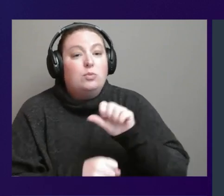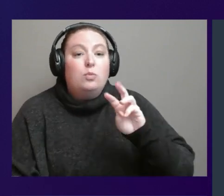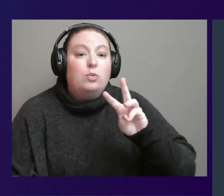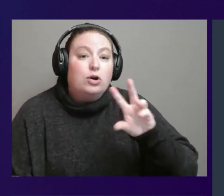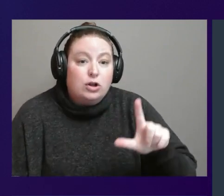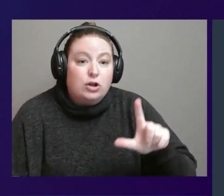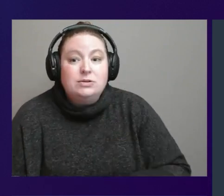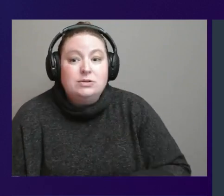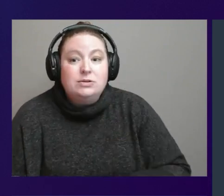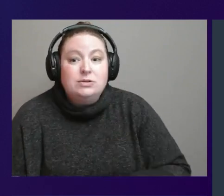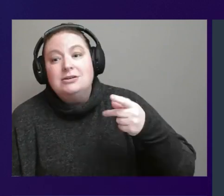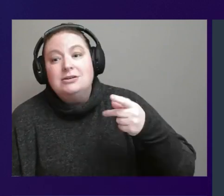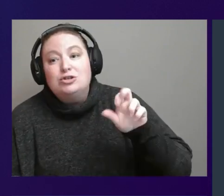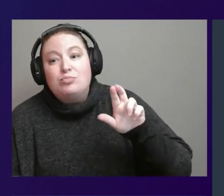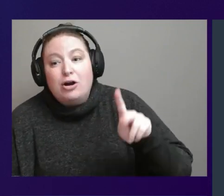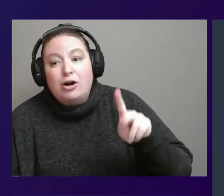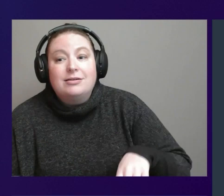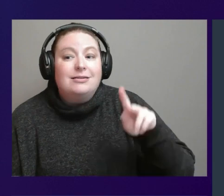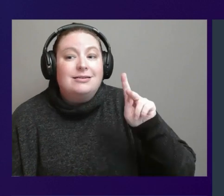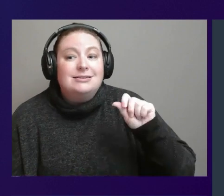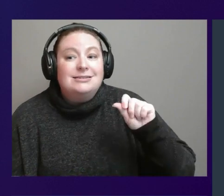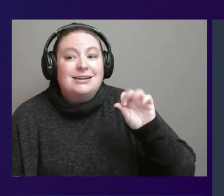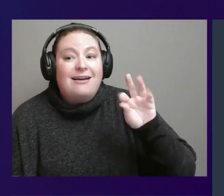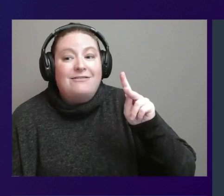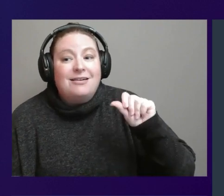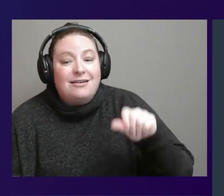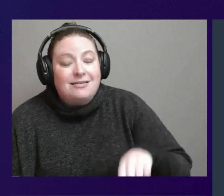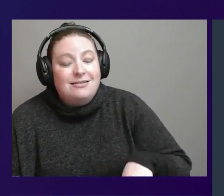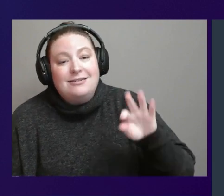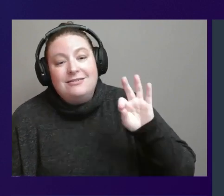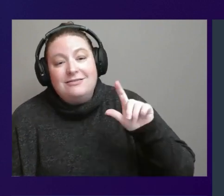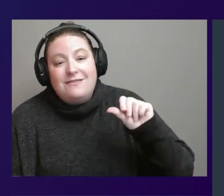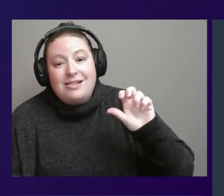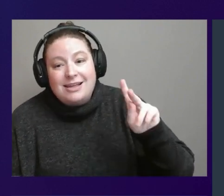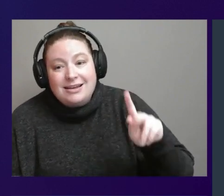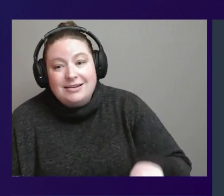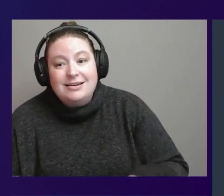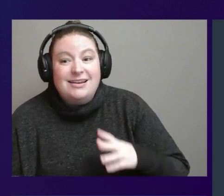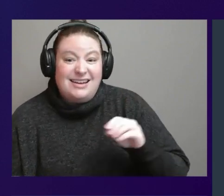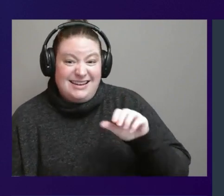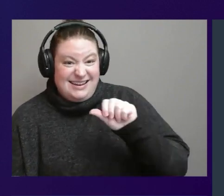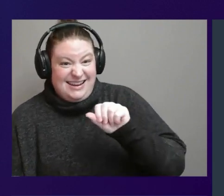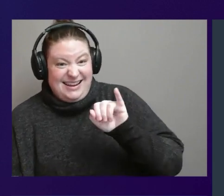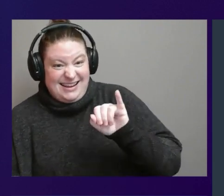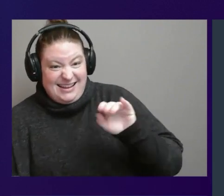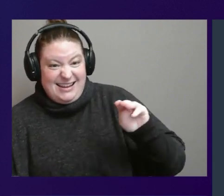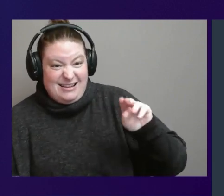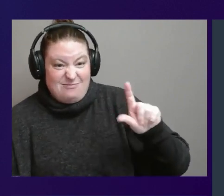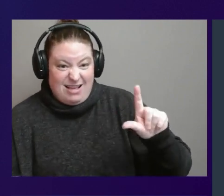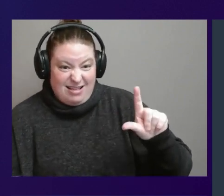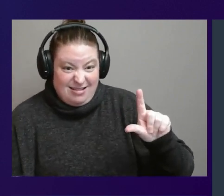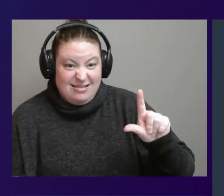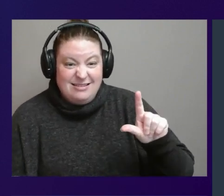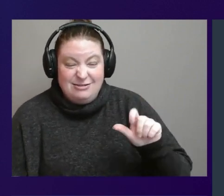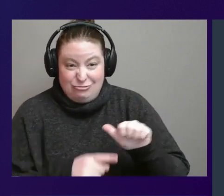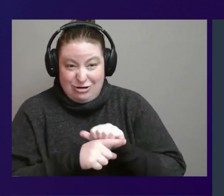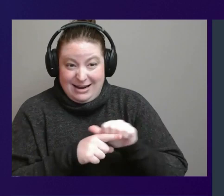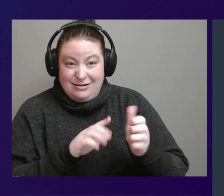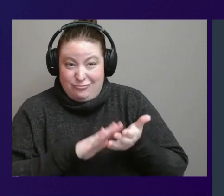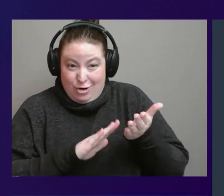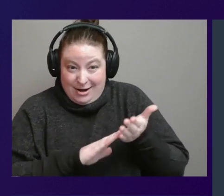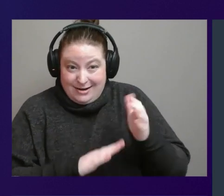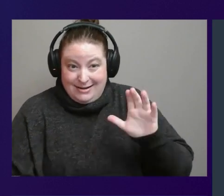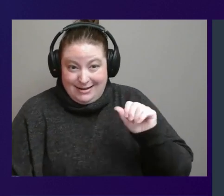Kafka, Flink, and more recently, we've seen an increase of AI and ML training workloads running in containers. For all